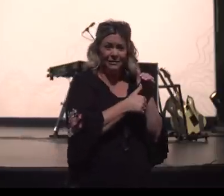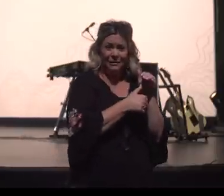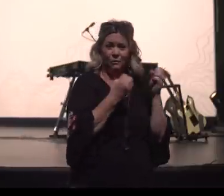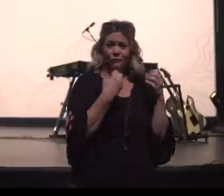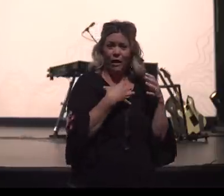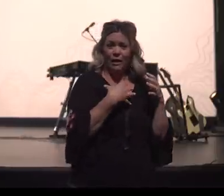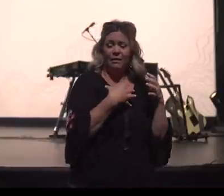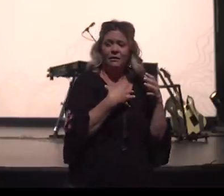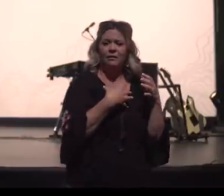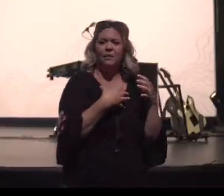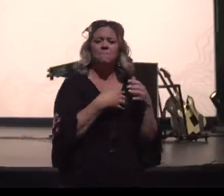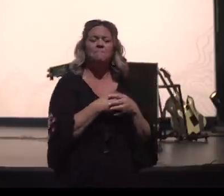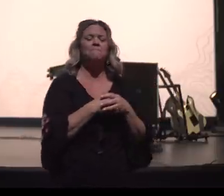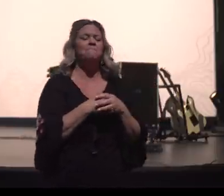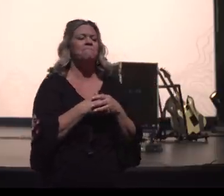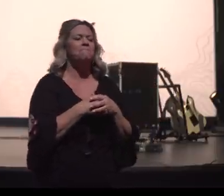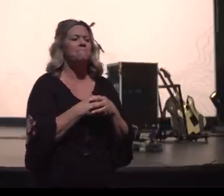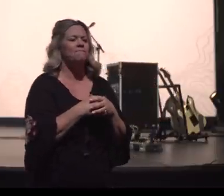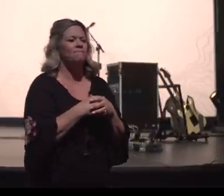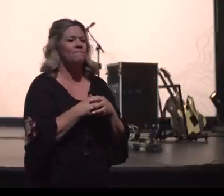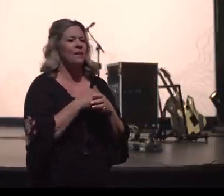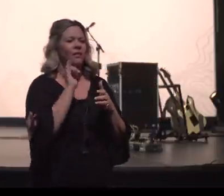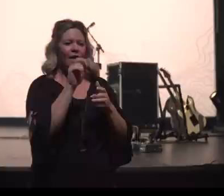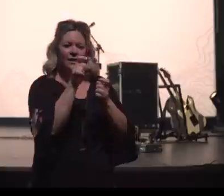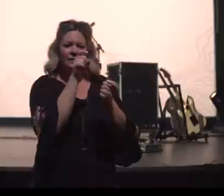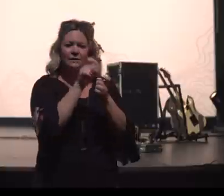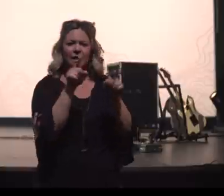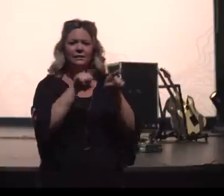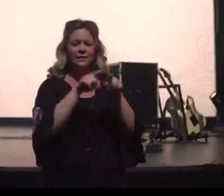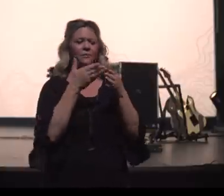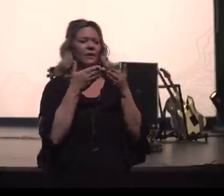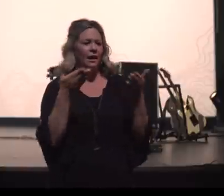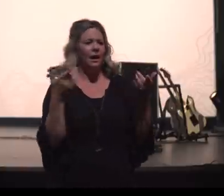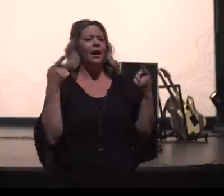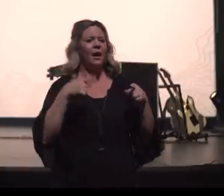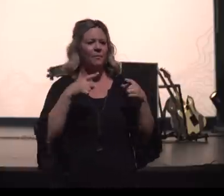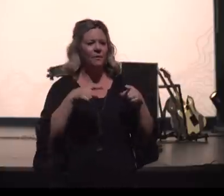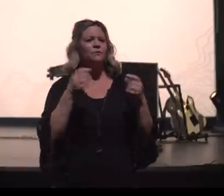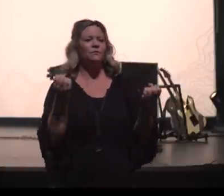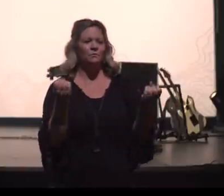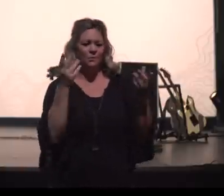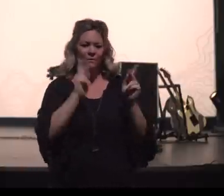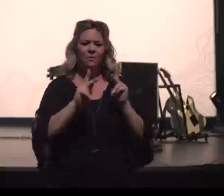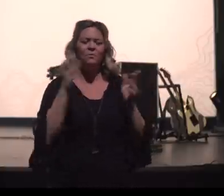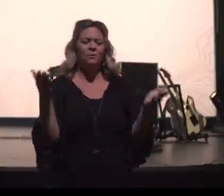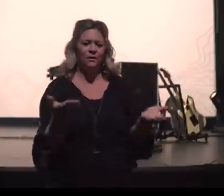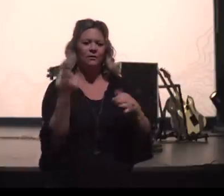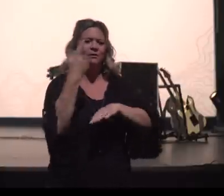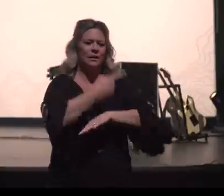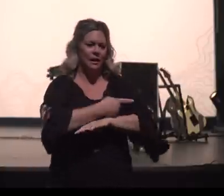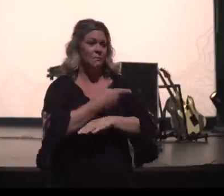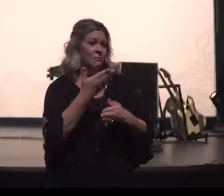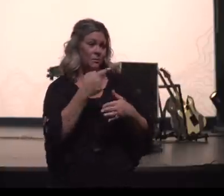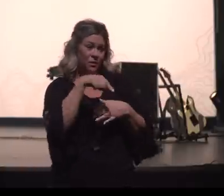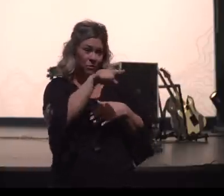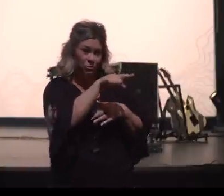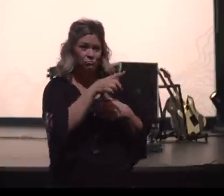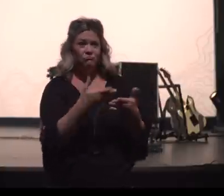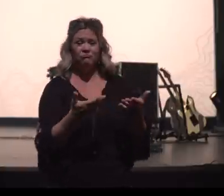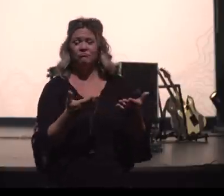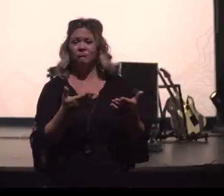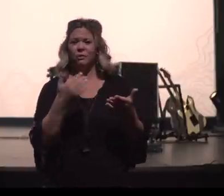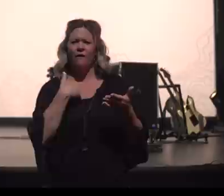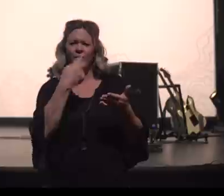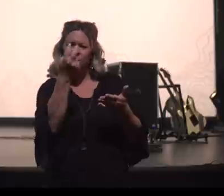And what I want to talk to you about today is how that exact same thing happens to so many people here today. Maybe you. You